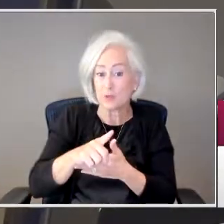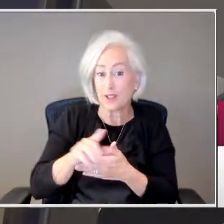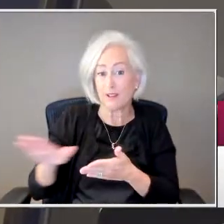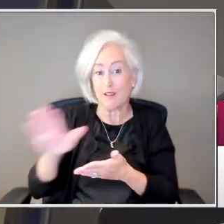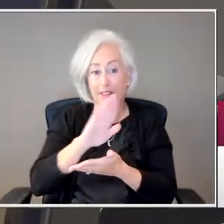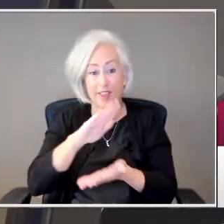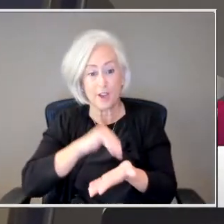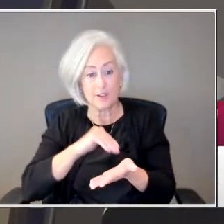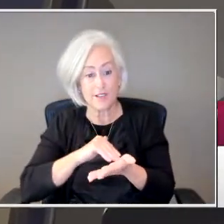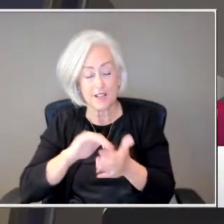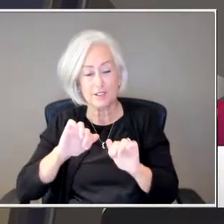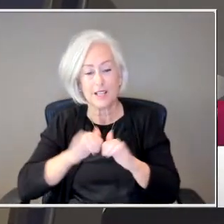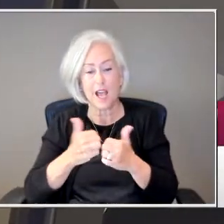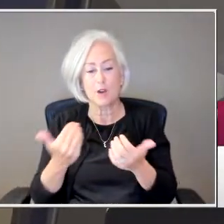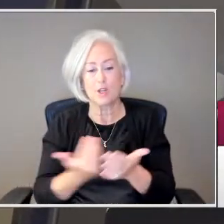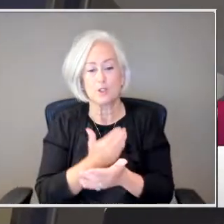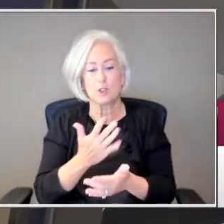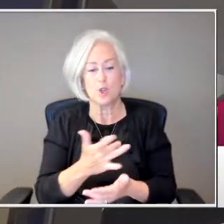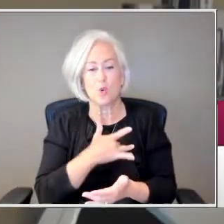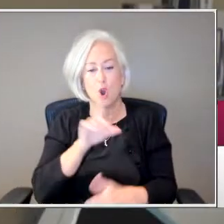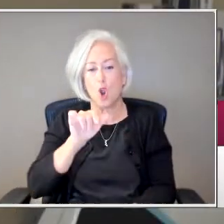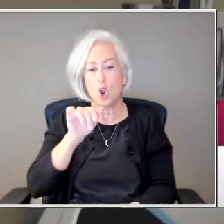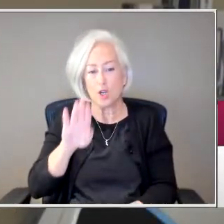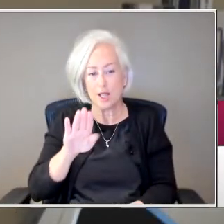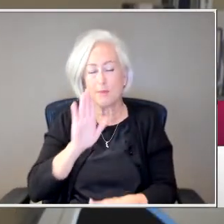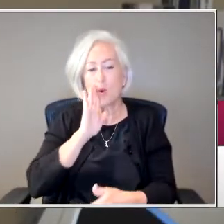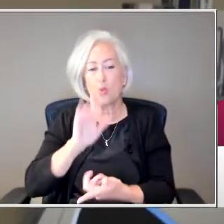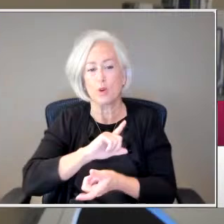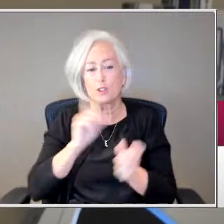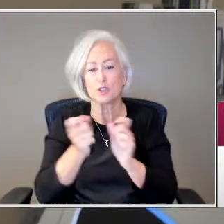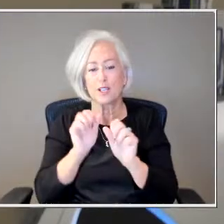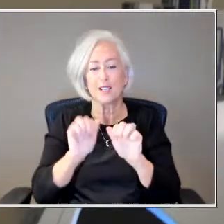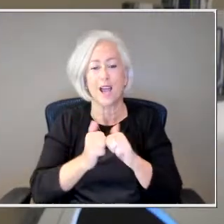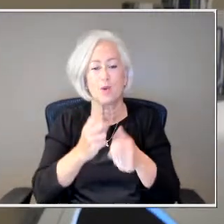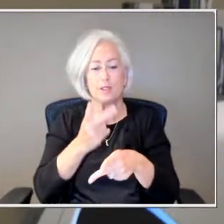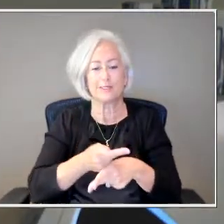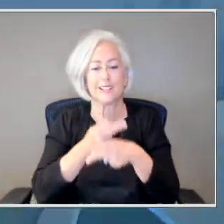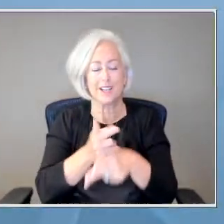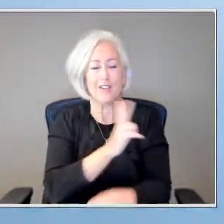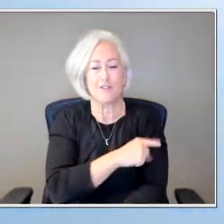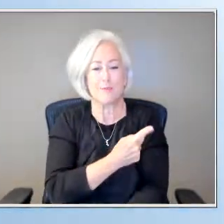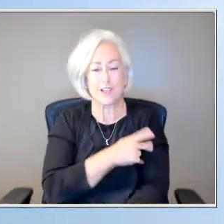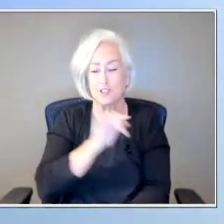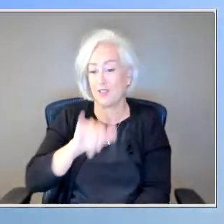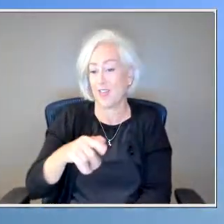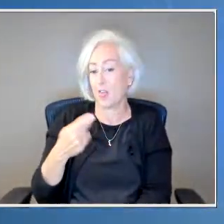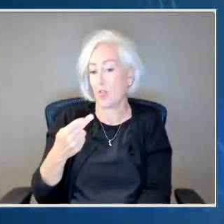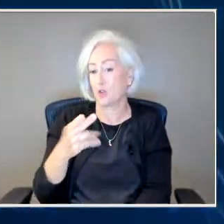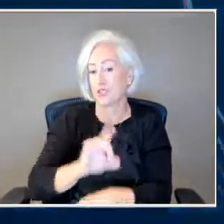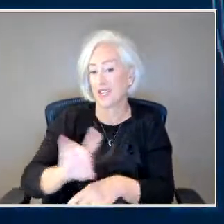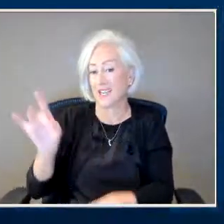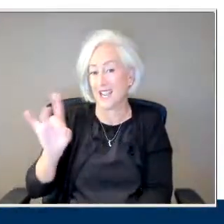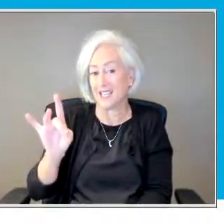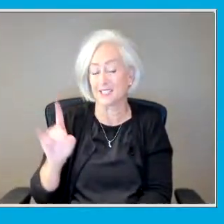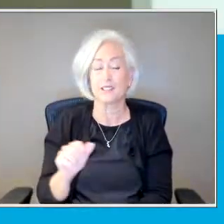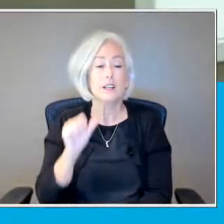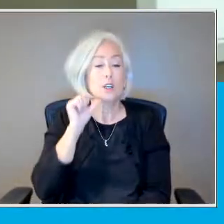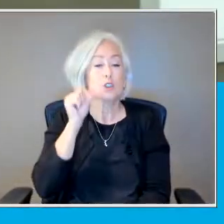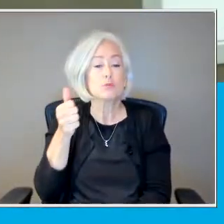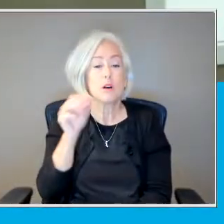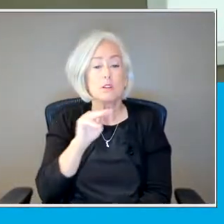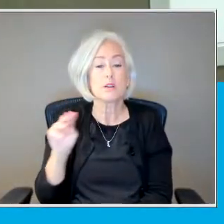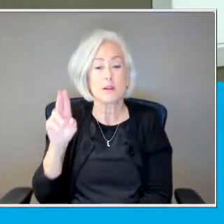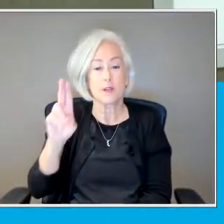lab is a game changer for patient care. That's coming up Thursday at 8. Coming up tomorrow on the Morning Medical Update.